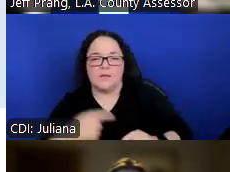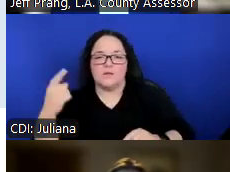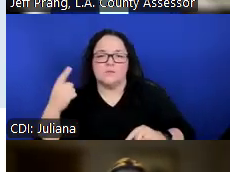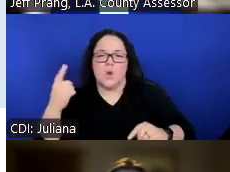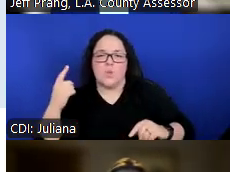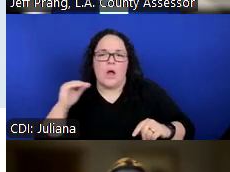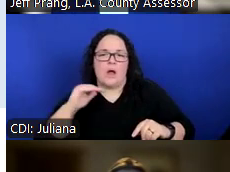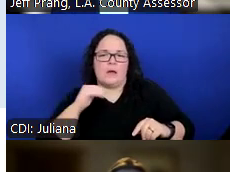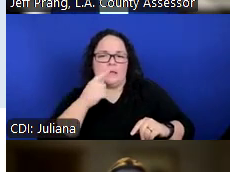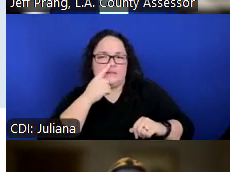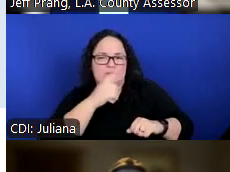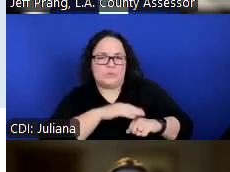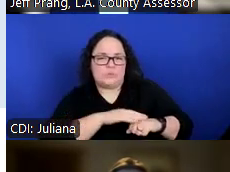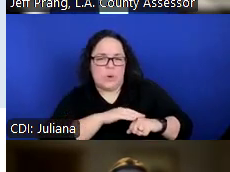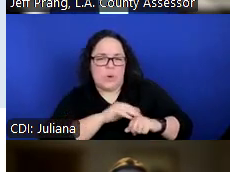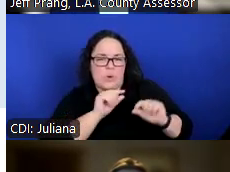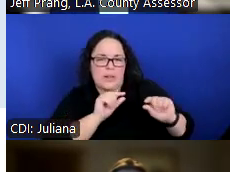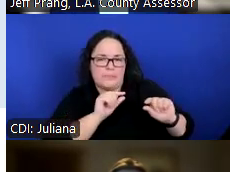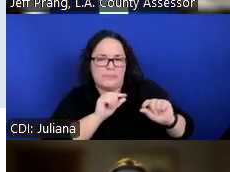I'll let her catch up for a moment.